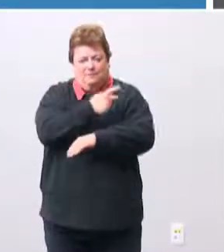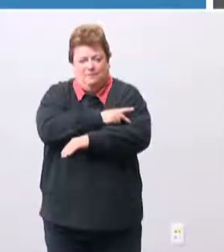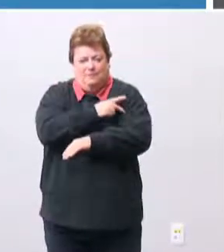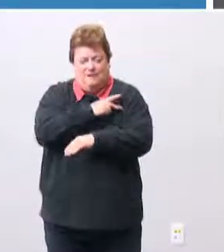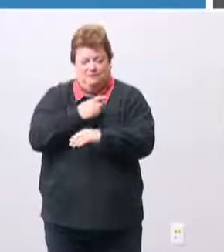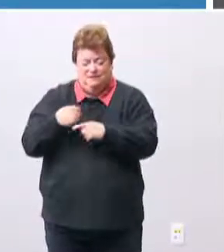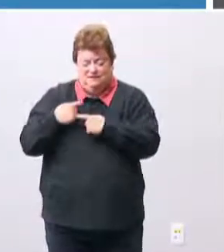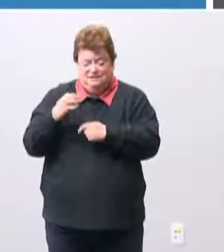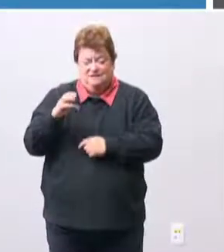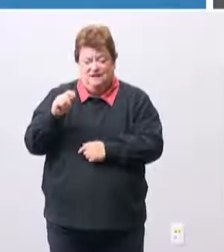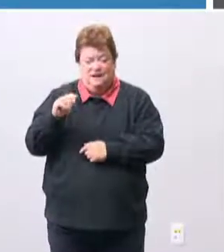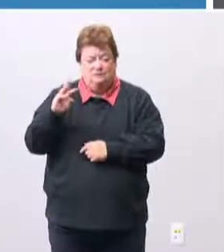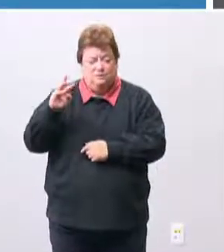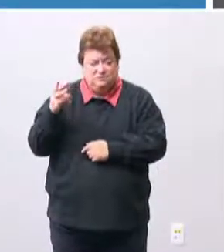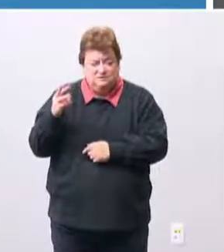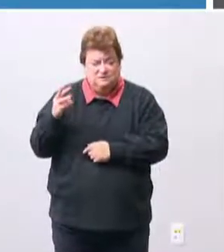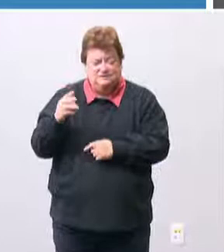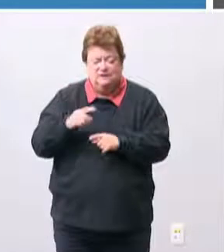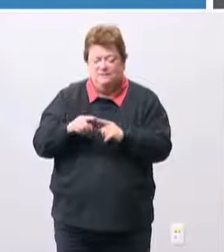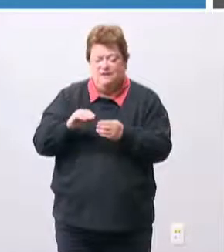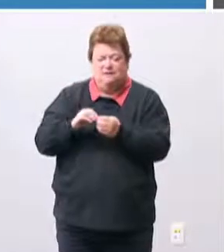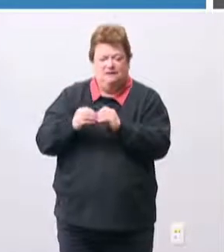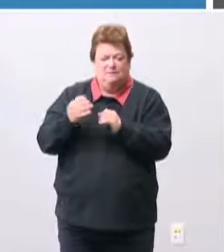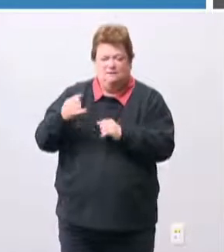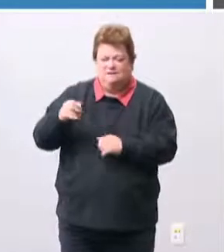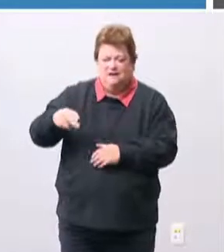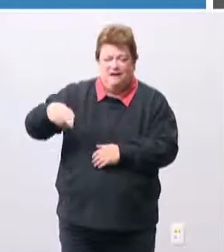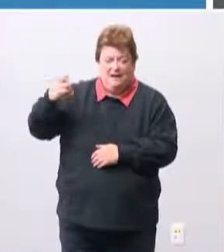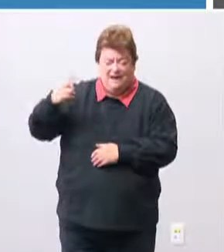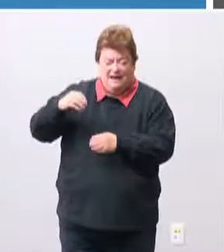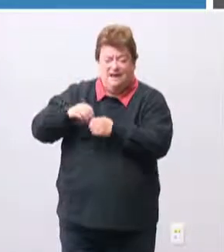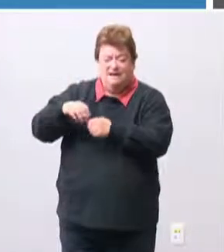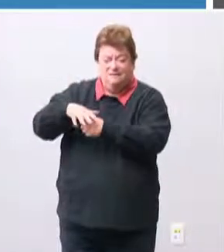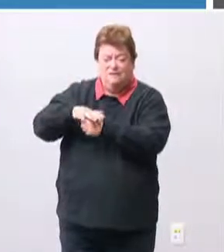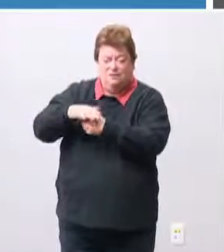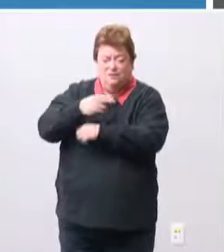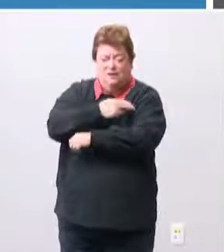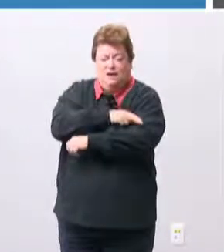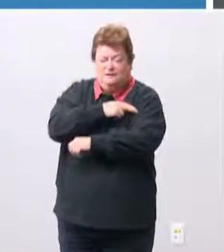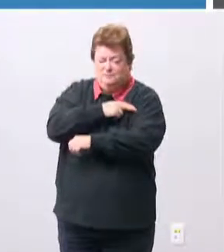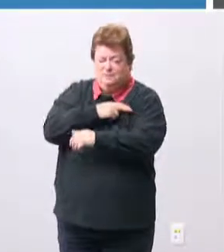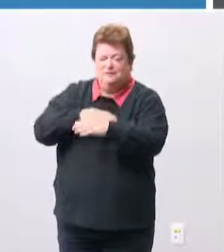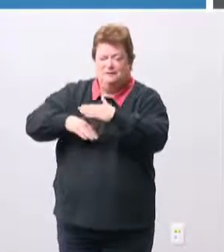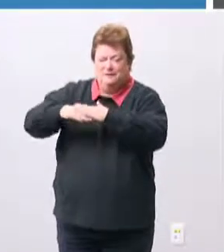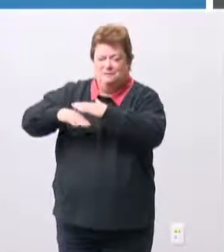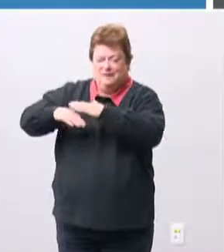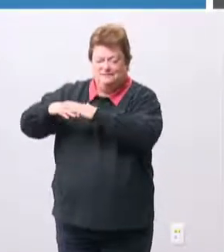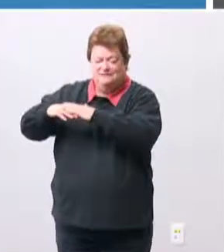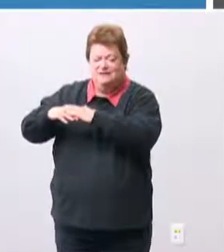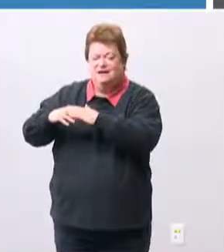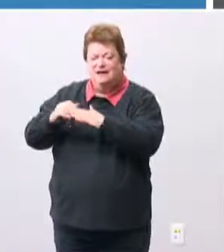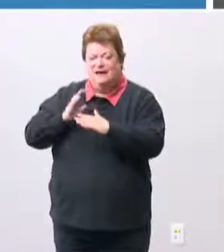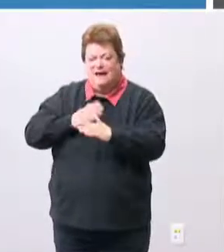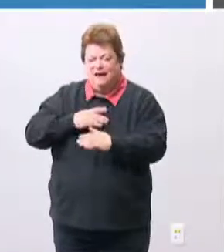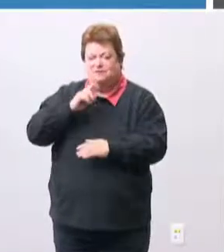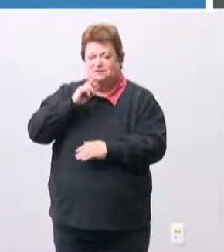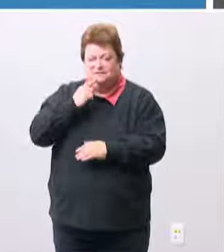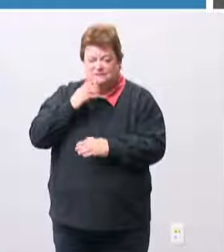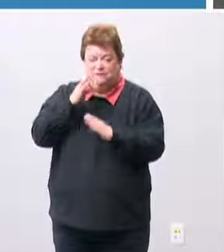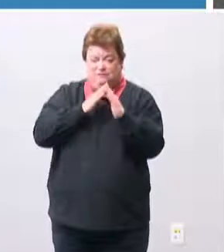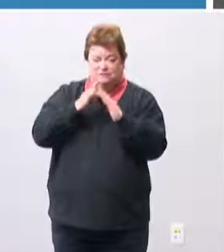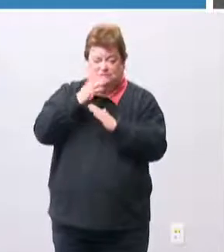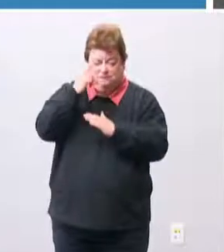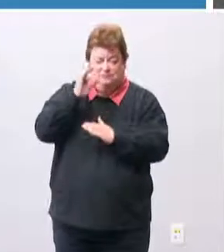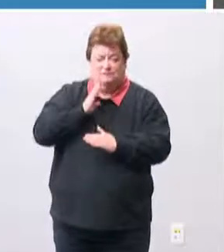6th. But numbers are still too high, and local hospital capacity remains a serious concern for our entire